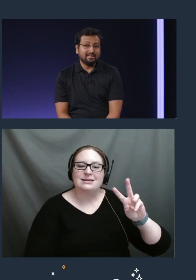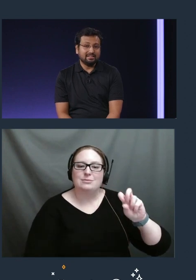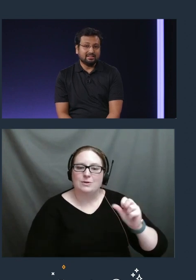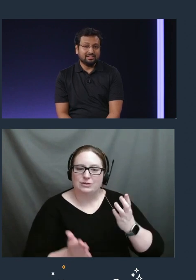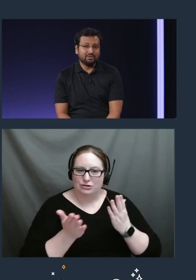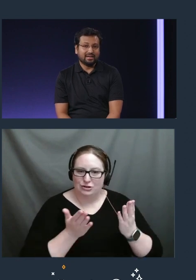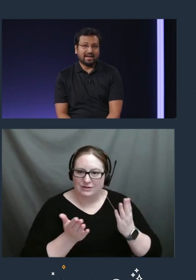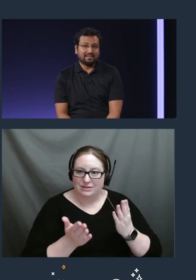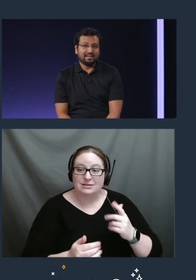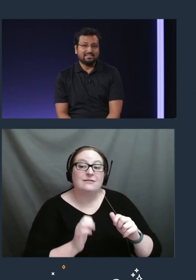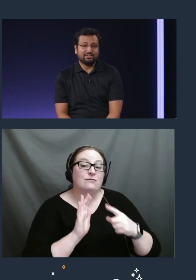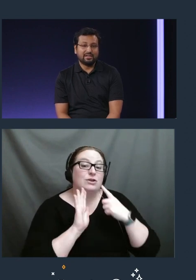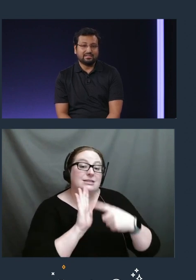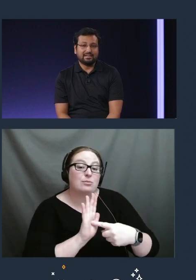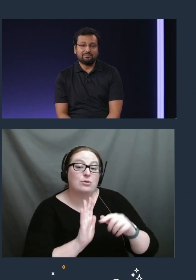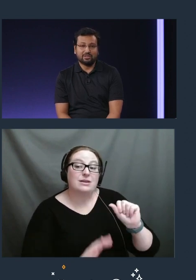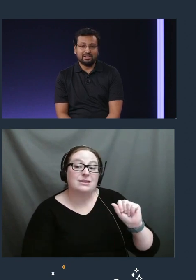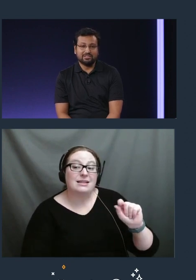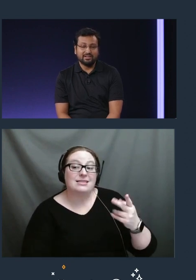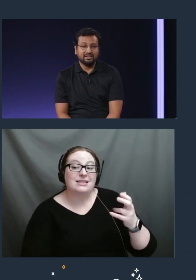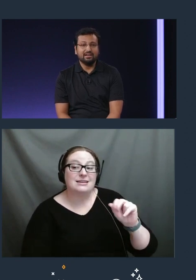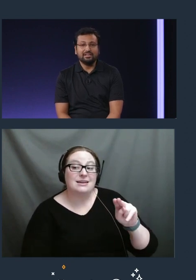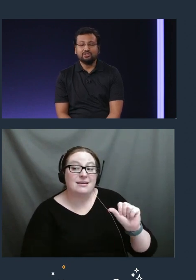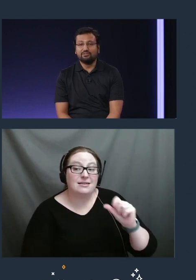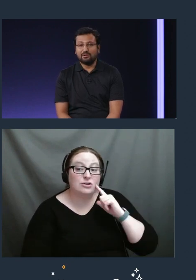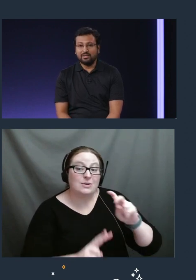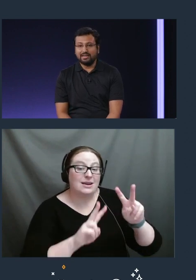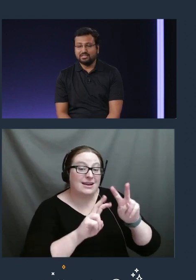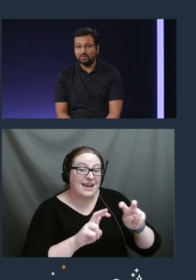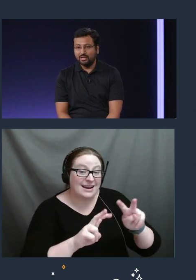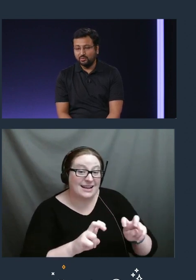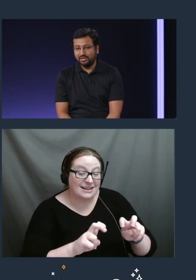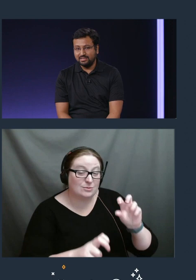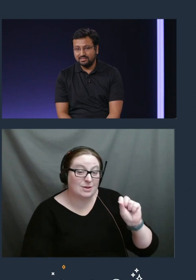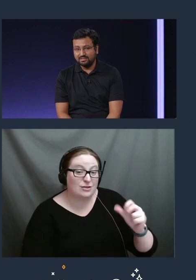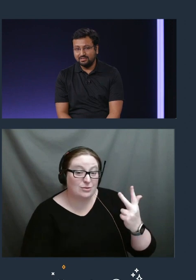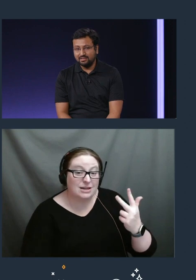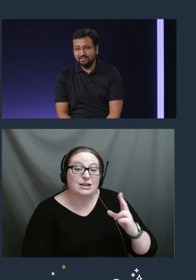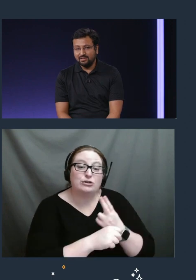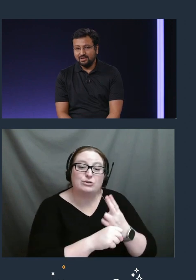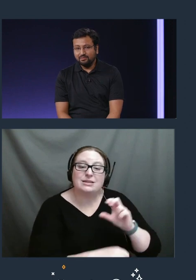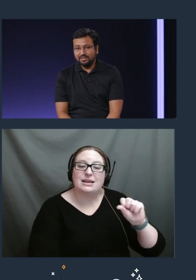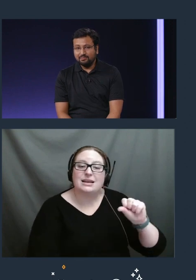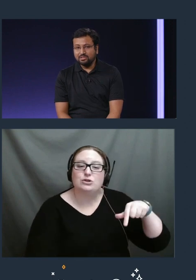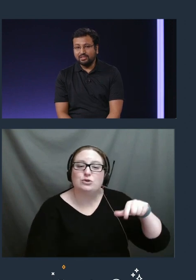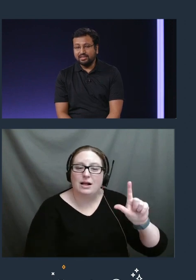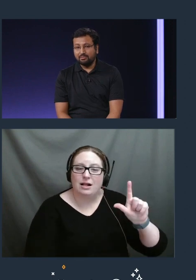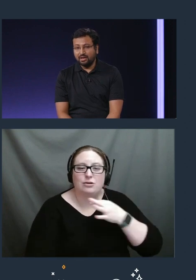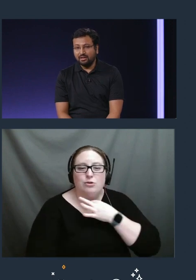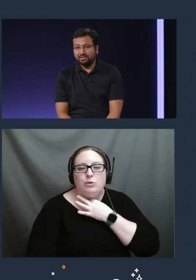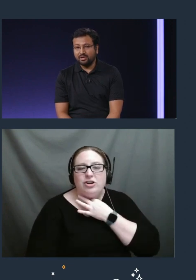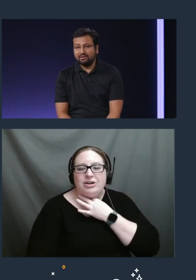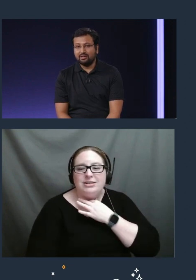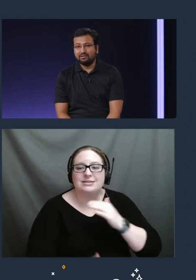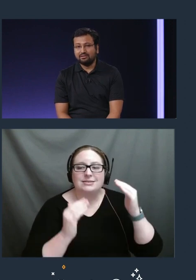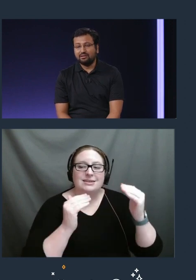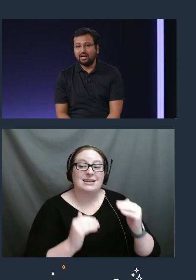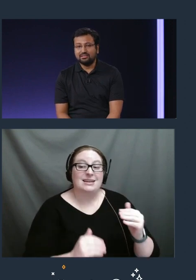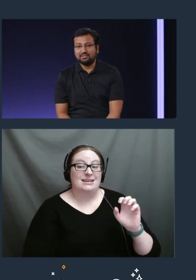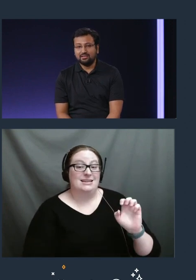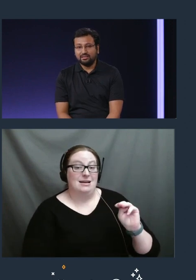Amazon Athena, you can analyze your data in Amazon S3 using familiar SQL queries. With Amazon EMR, you can